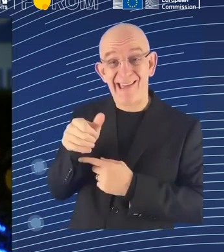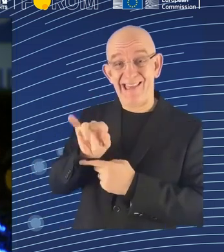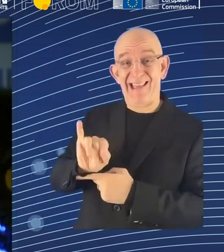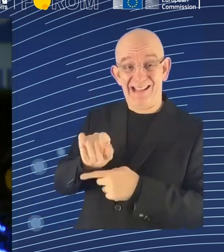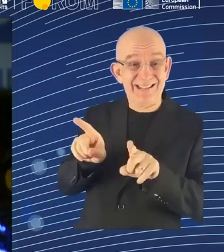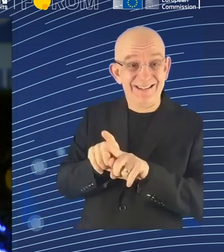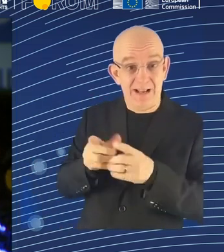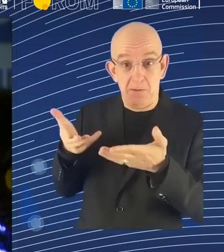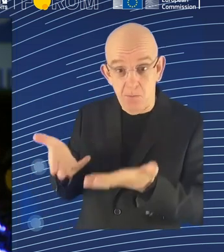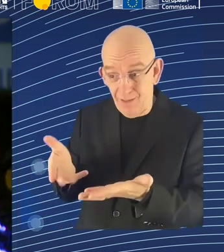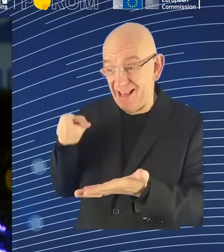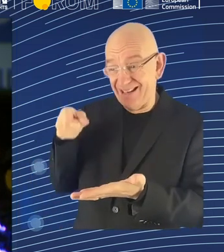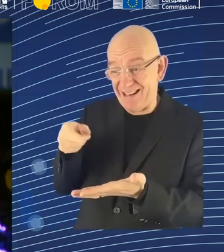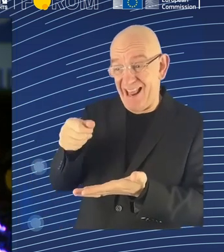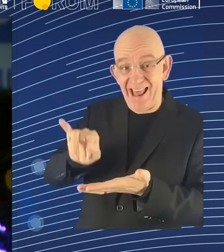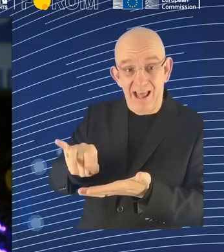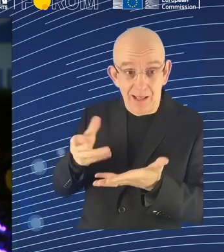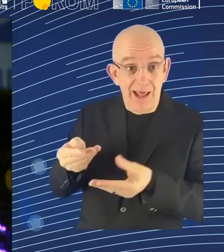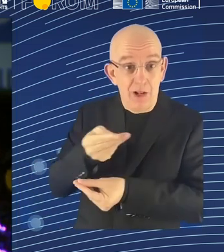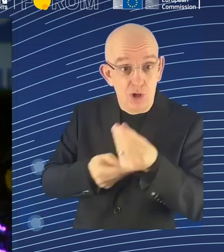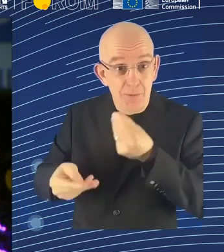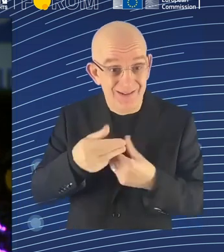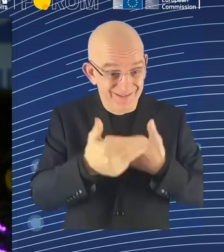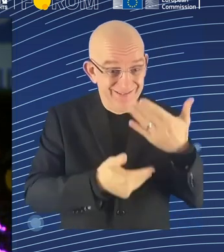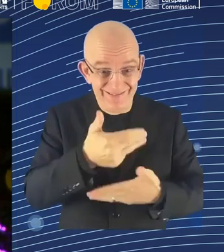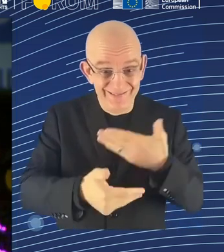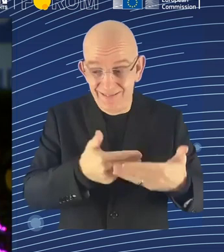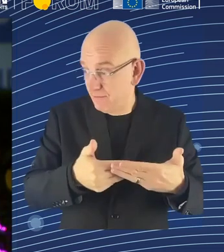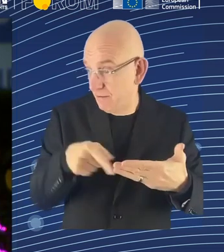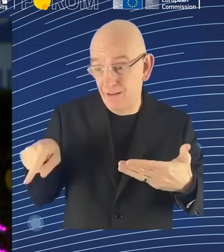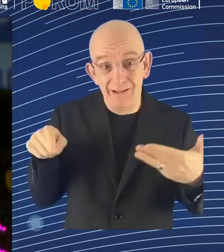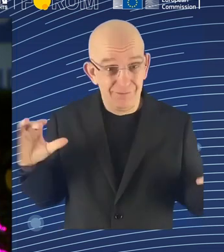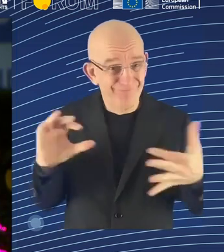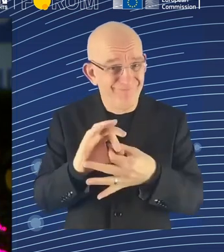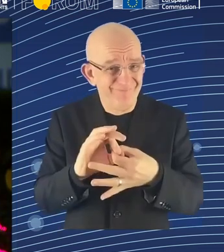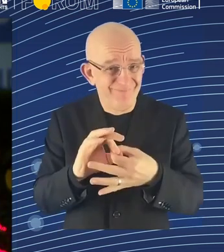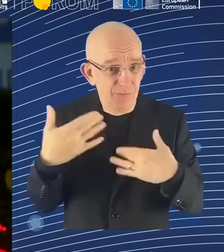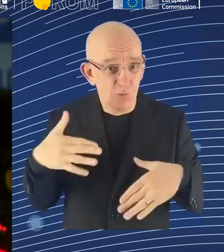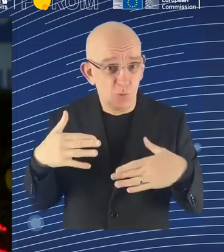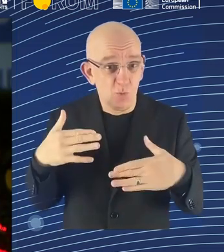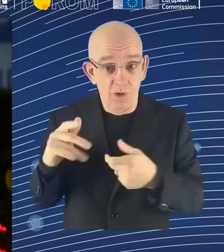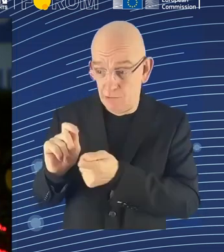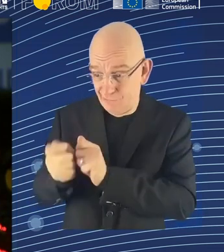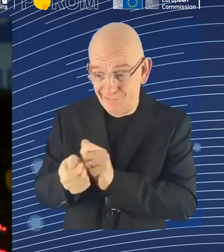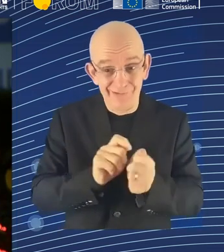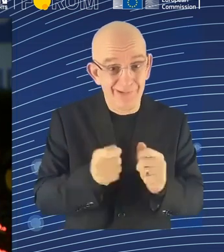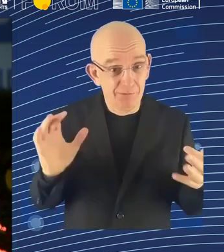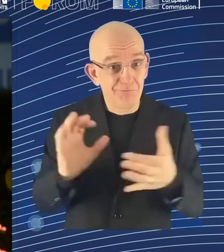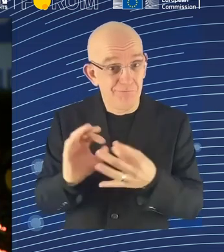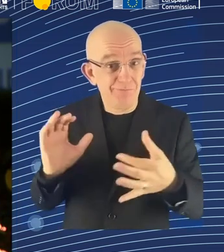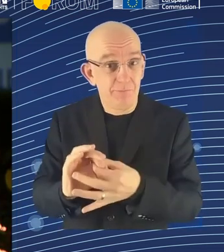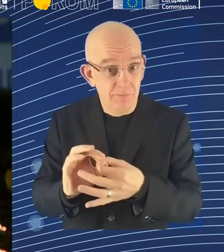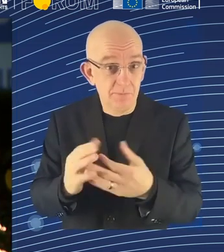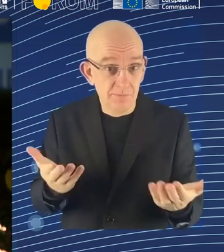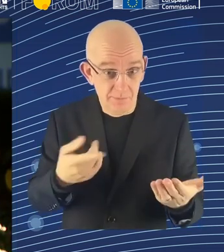one and the other. It's a new data, it's a modus operandi, it's a new economy of data. And I keep telling you that you loved